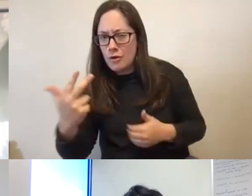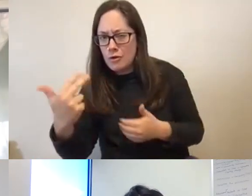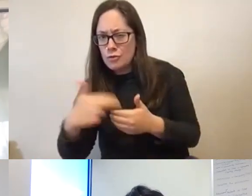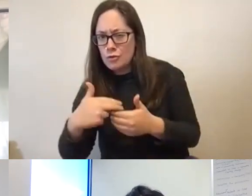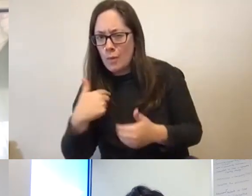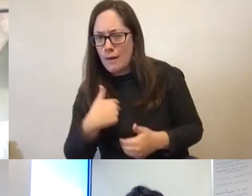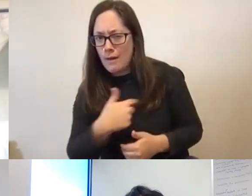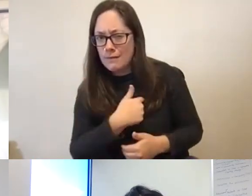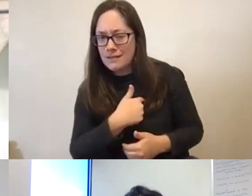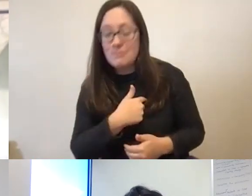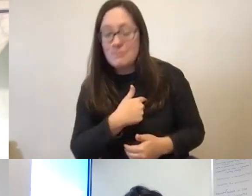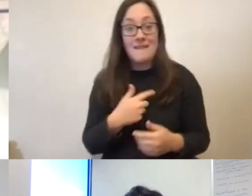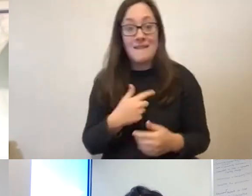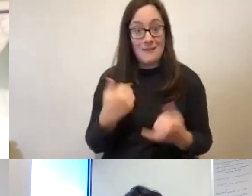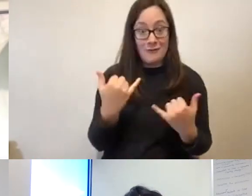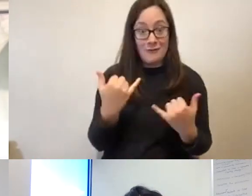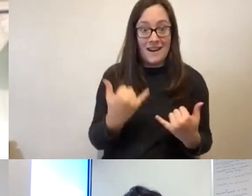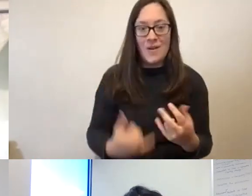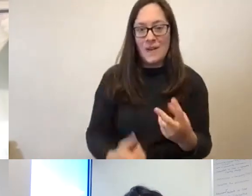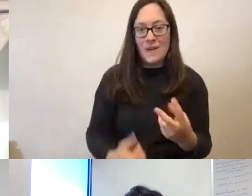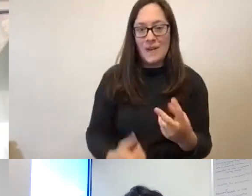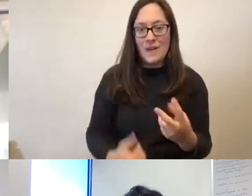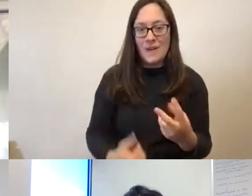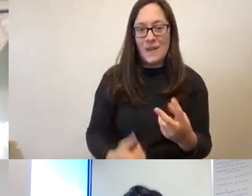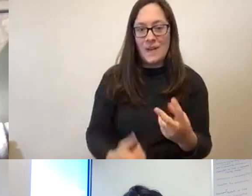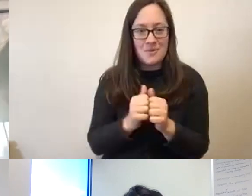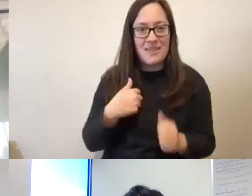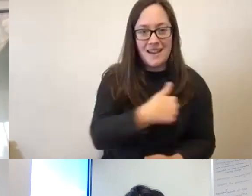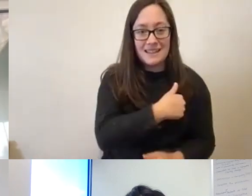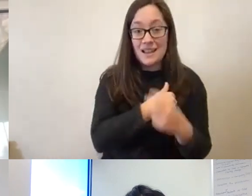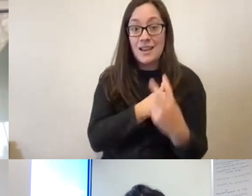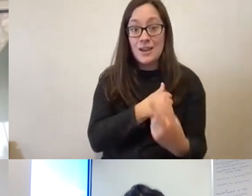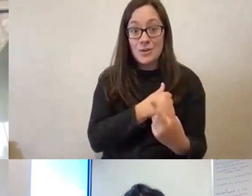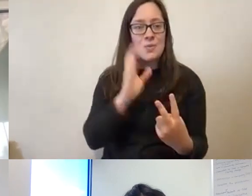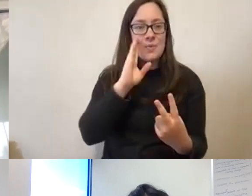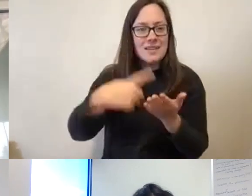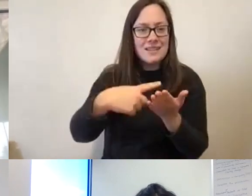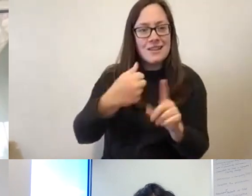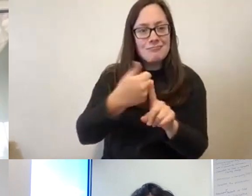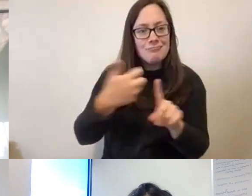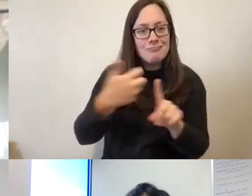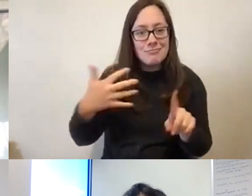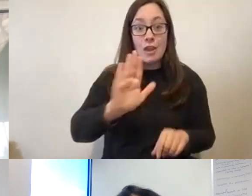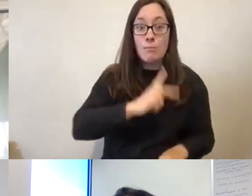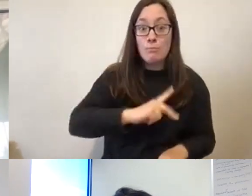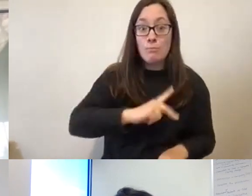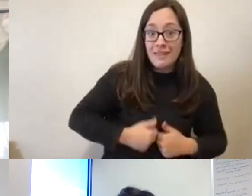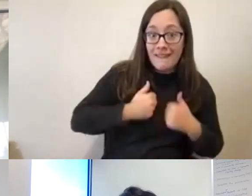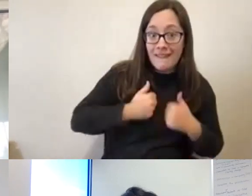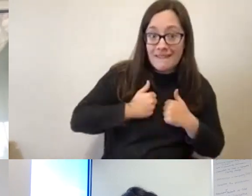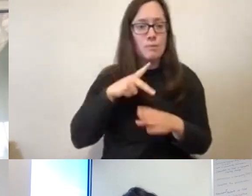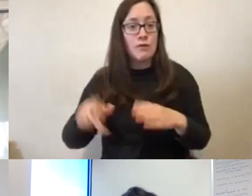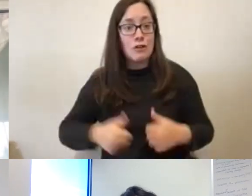two guests who are going to talk a little bit about their personal and professional lives as it relates